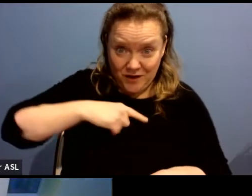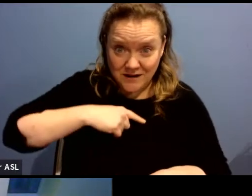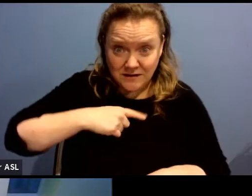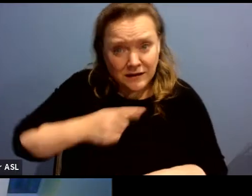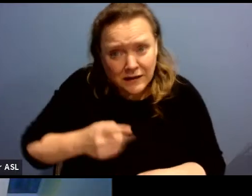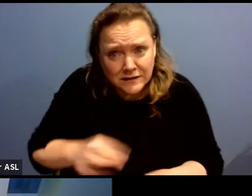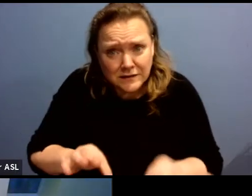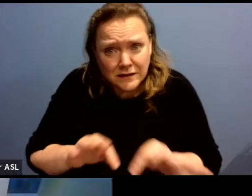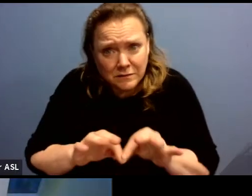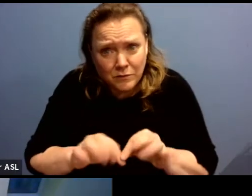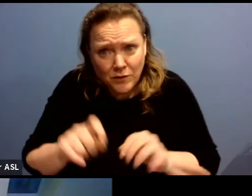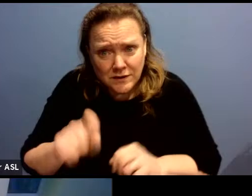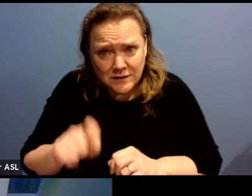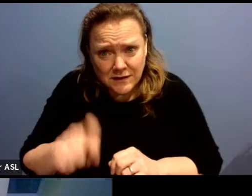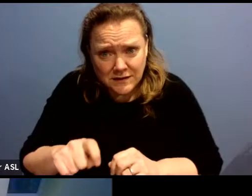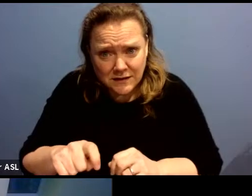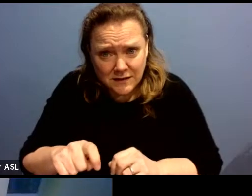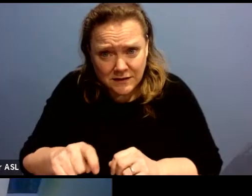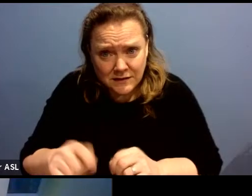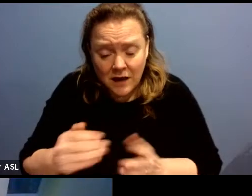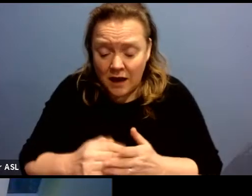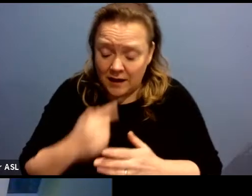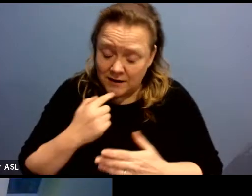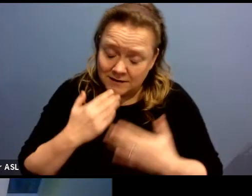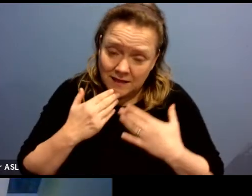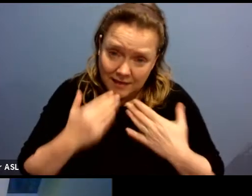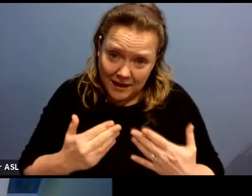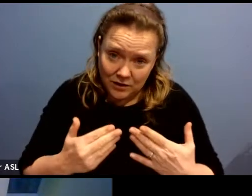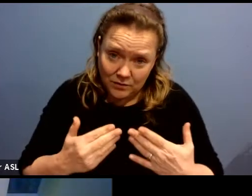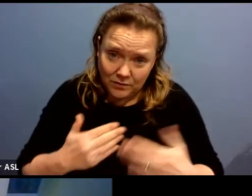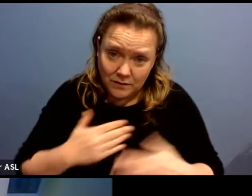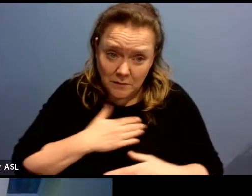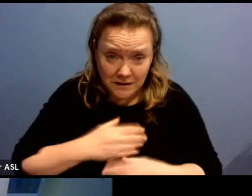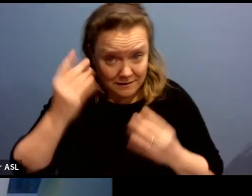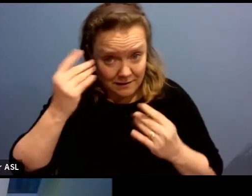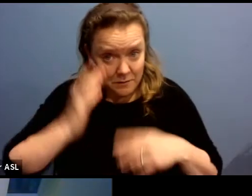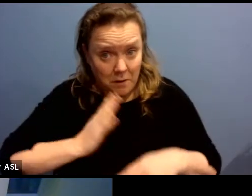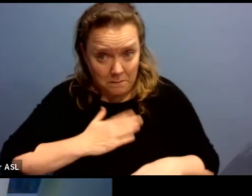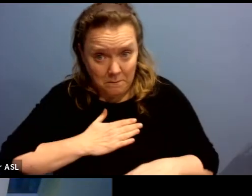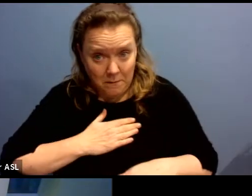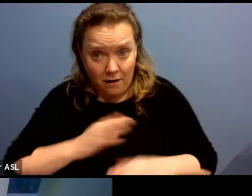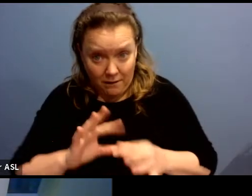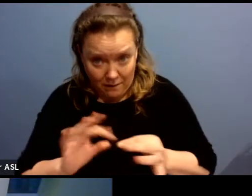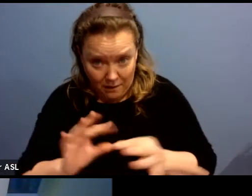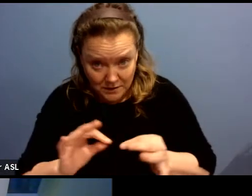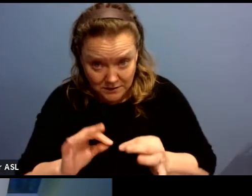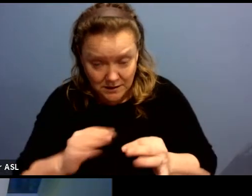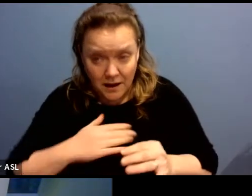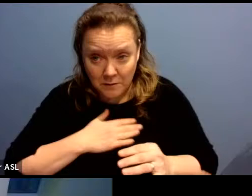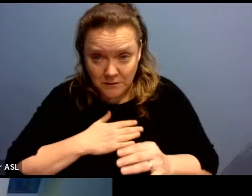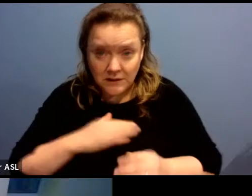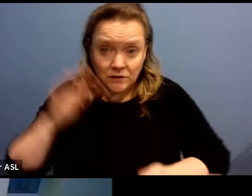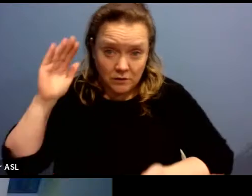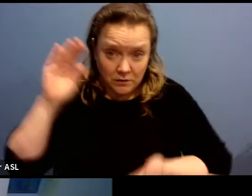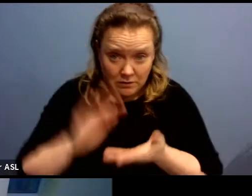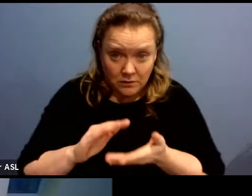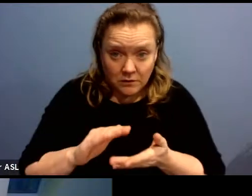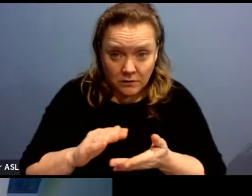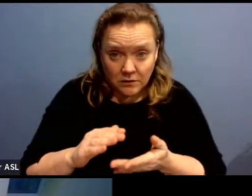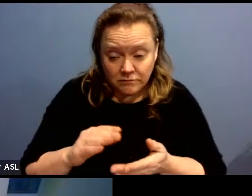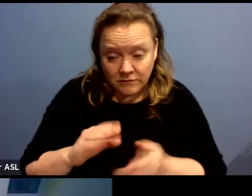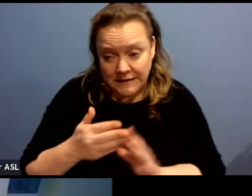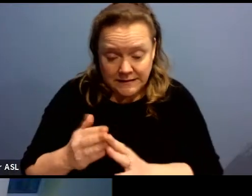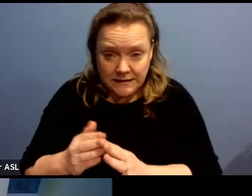time, and I urge you to consider my comments and use the federal and city dollars to avoid any budget cuts to the metro. Thank you so